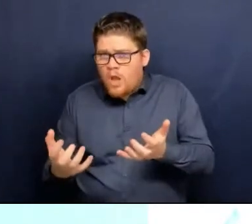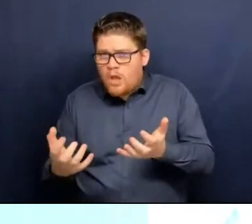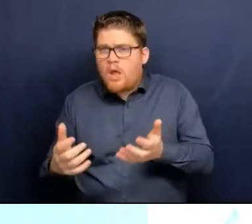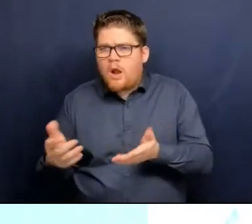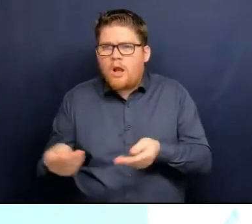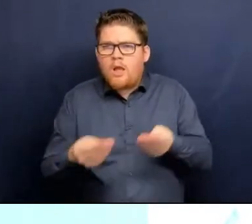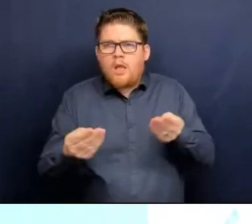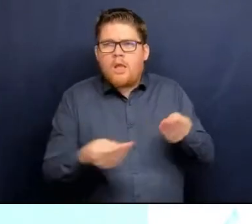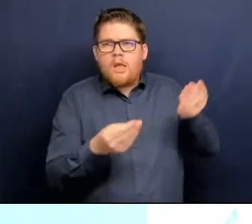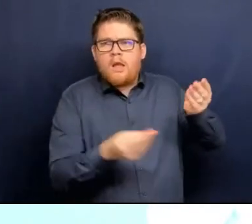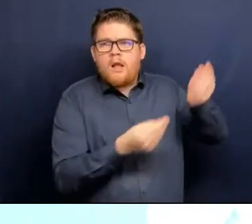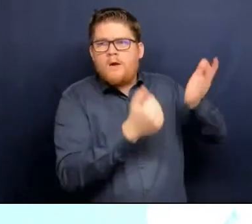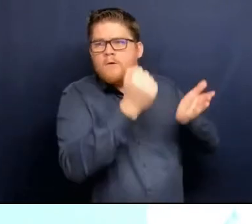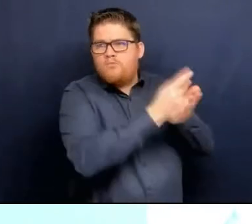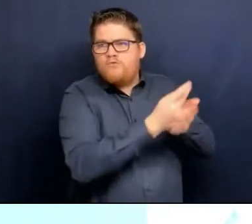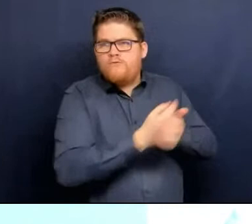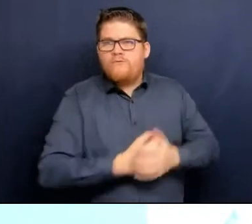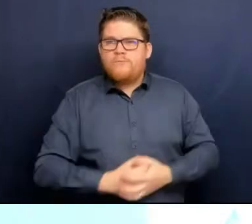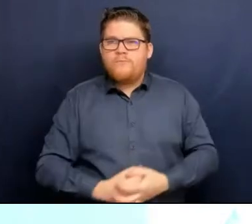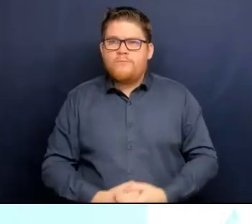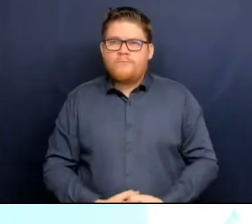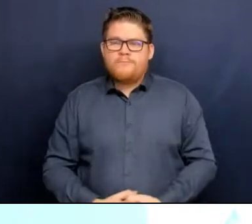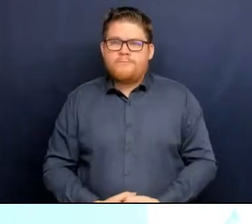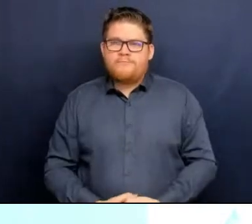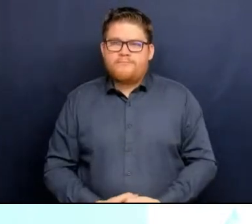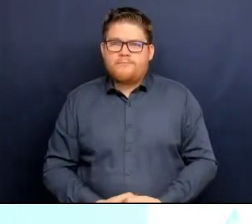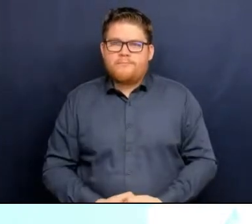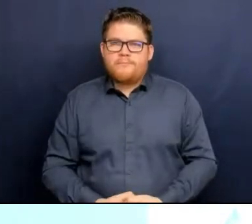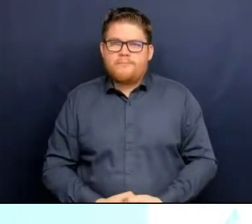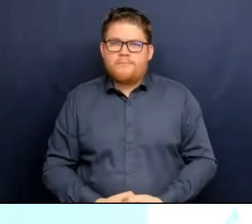possible. Shannon Waters, BC Today.